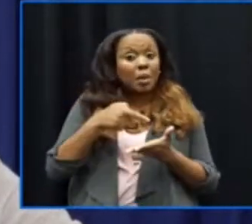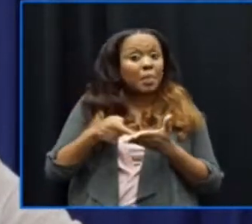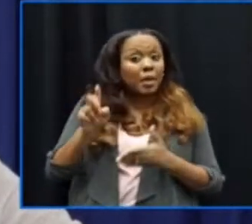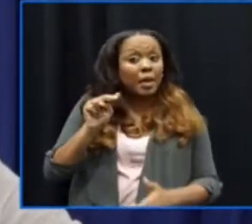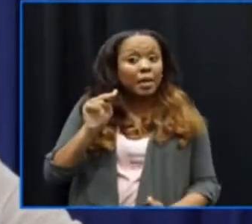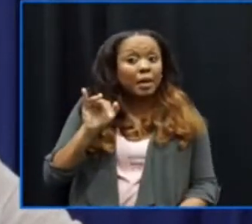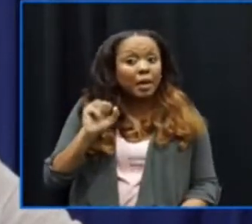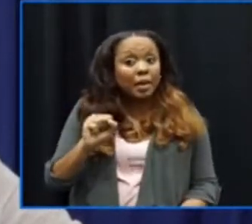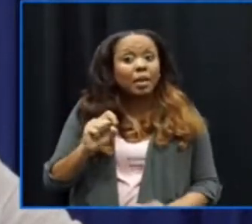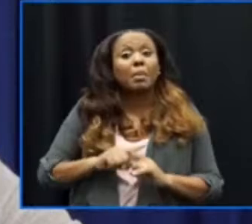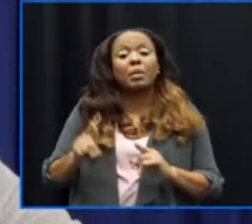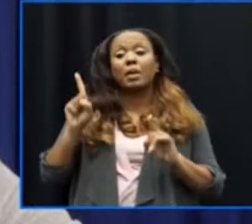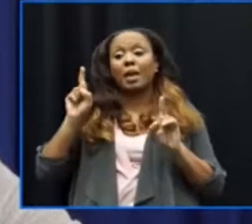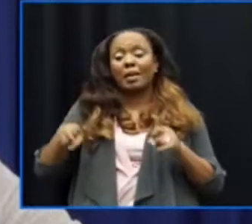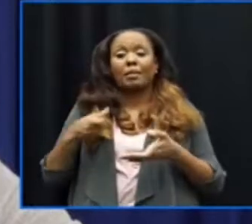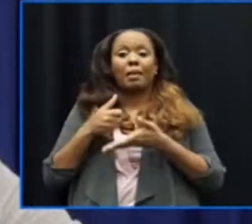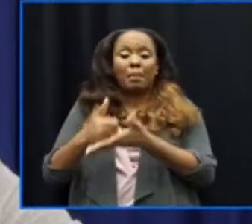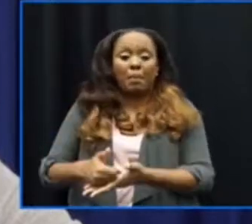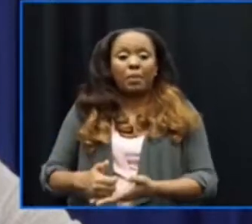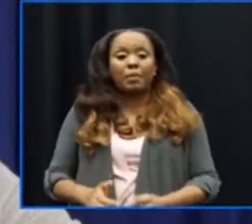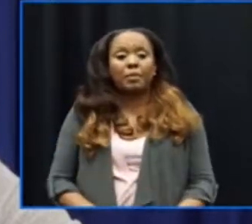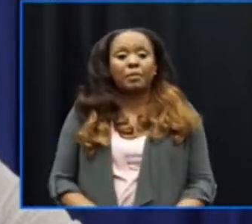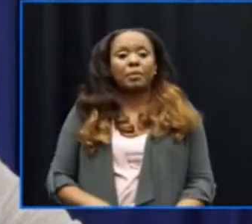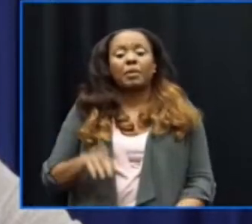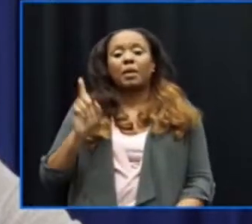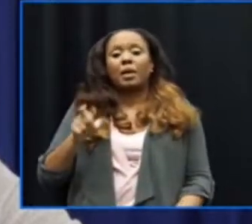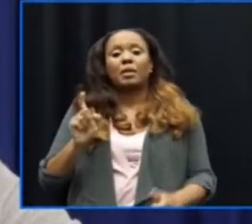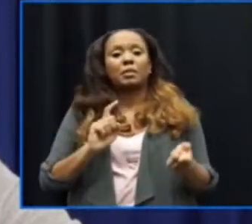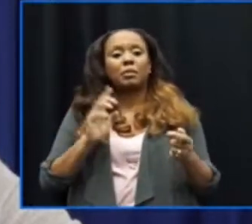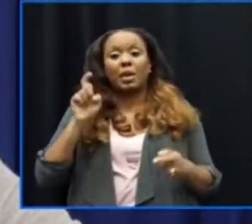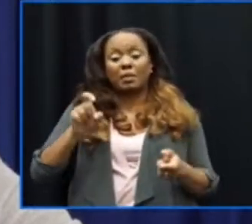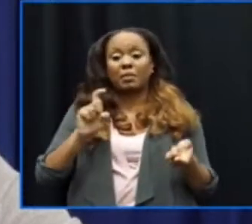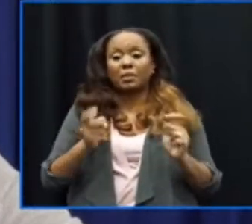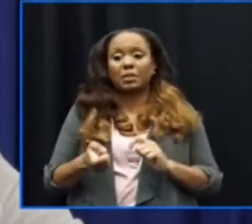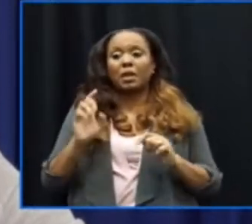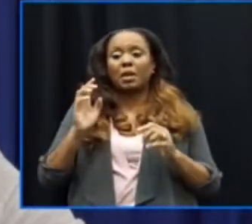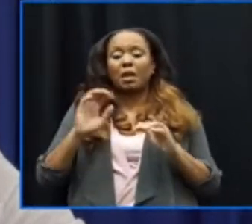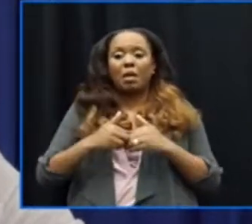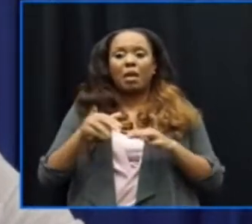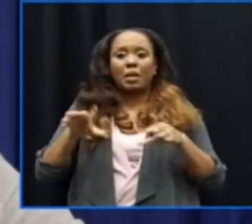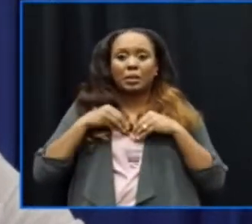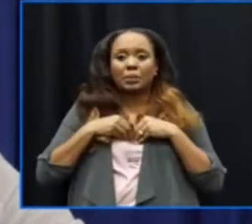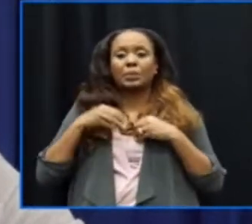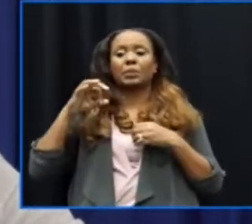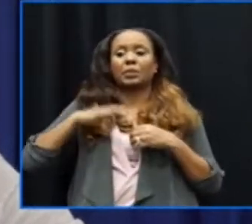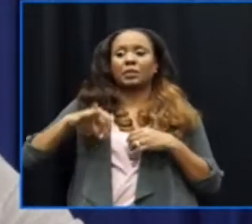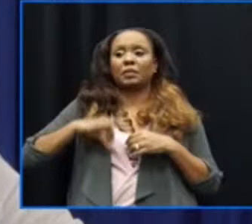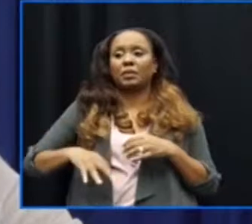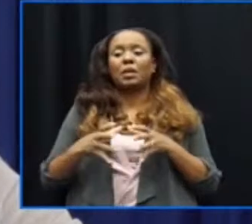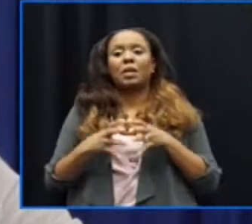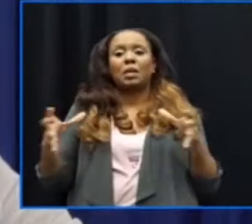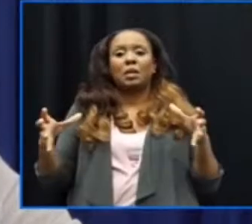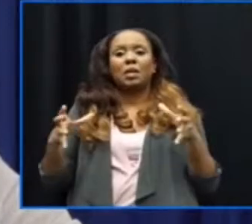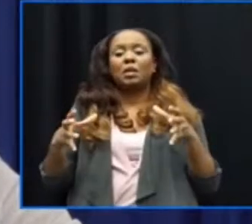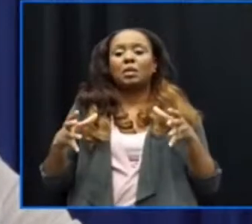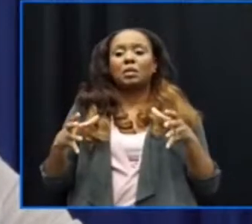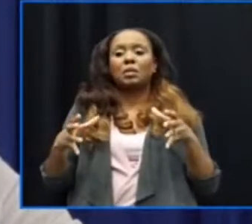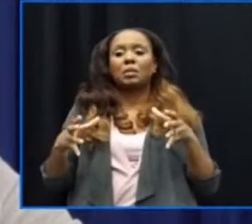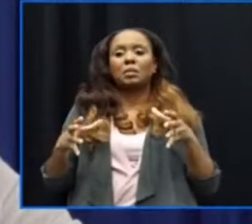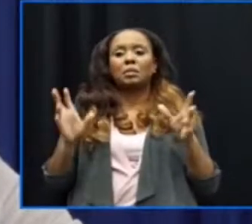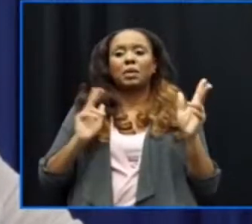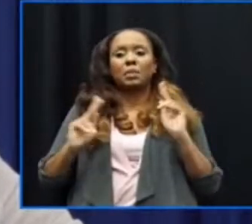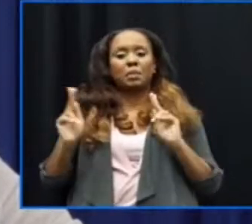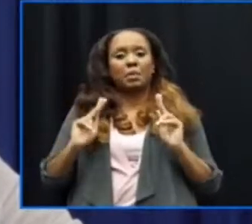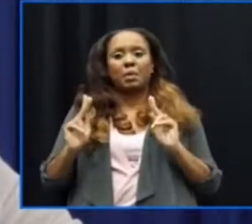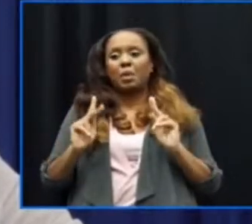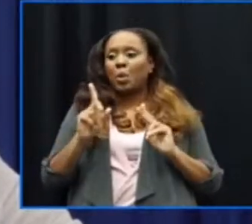they also have to change up how they accept benefits from people and why. A lot of self-employed people engage in seasonal income.